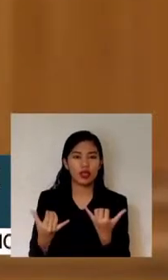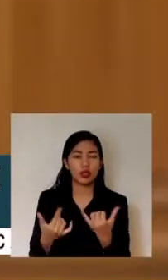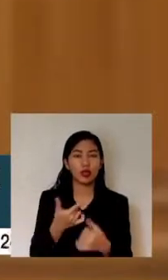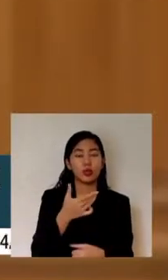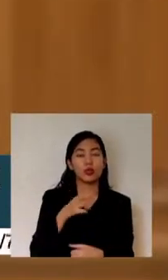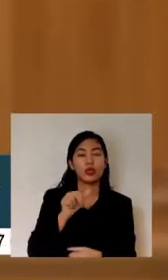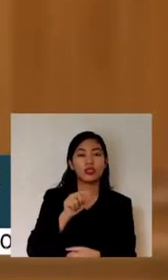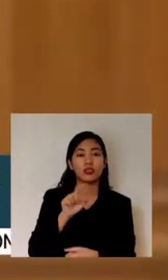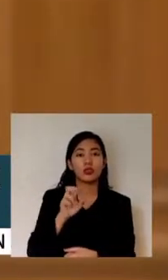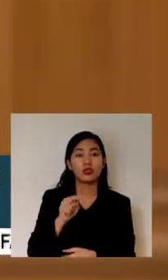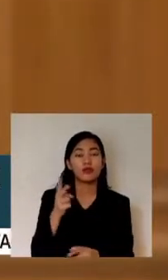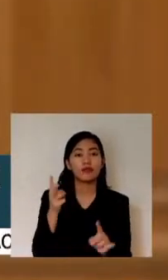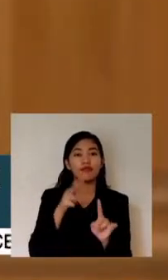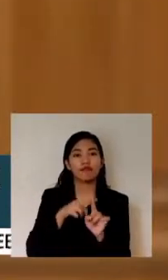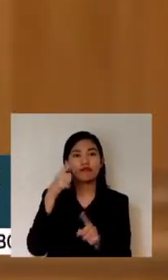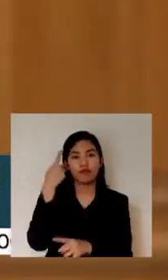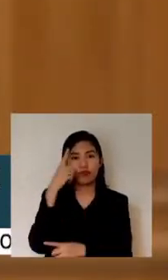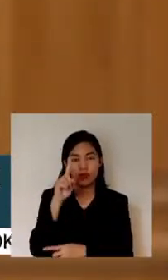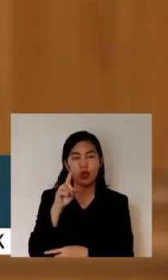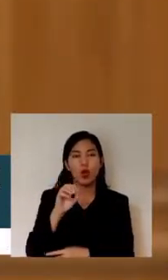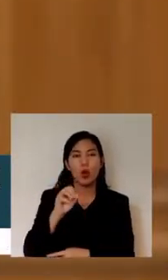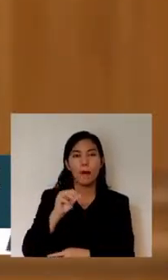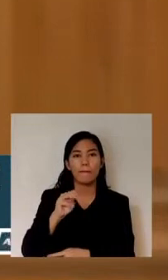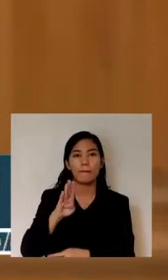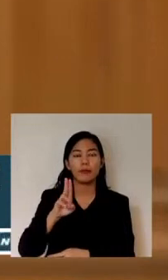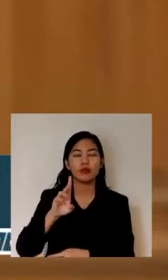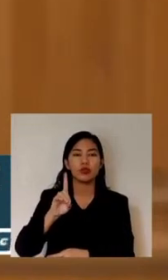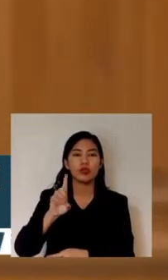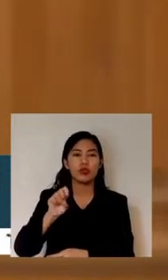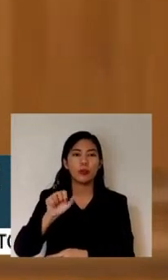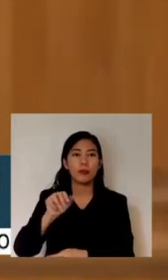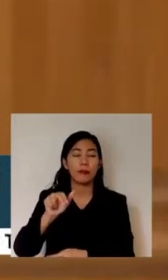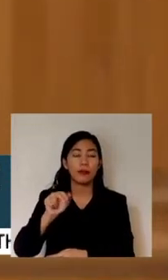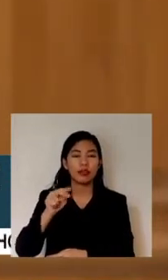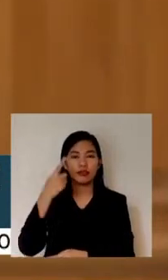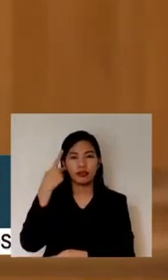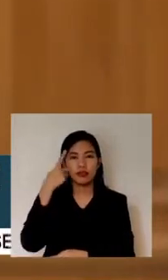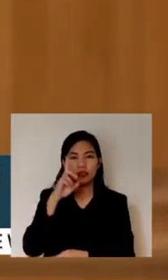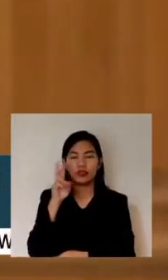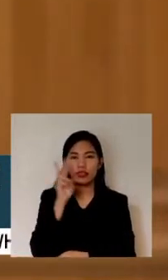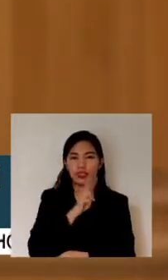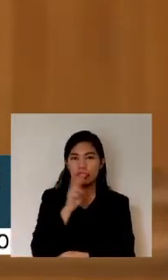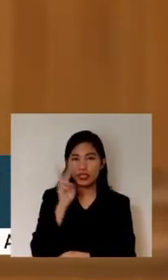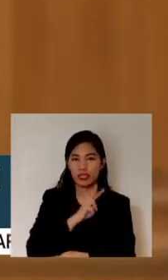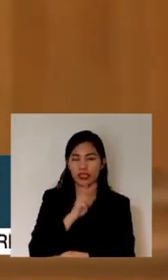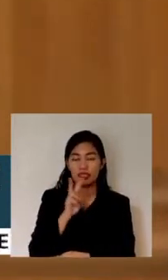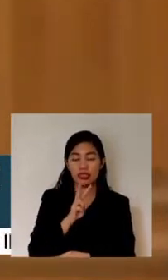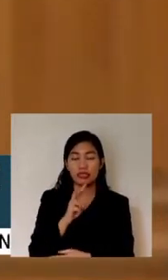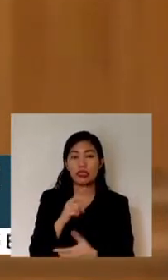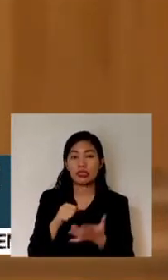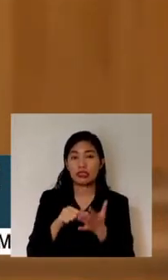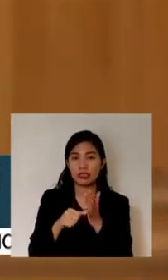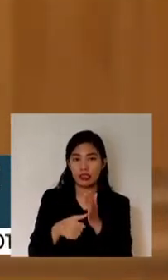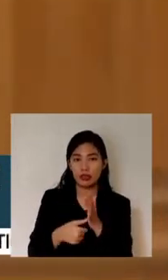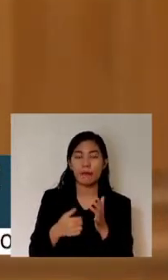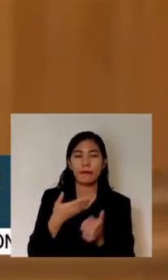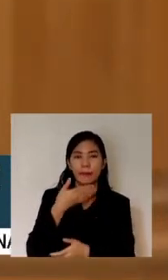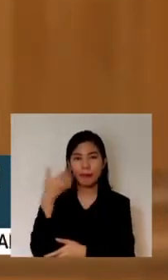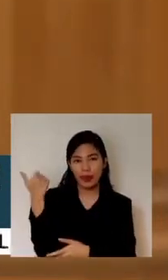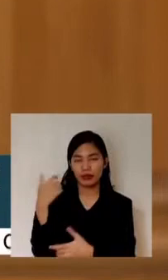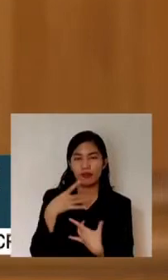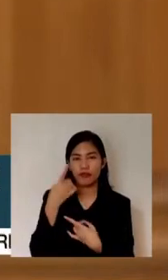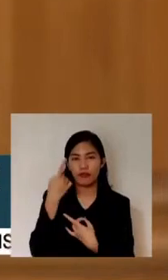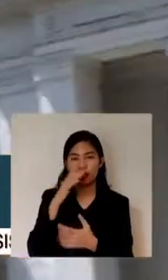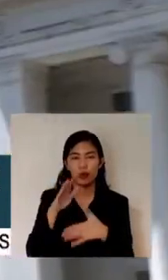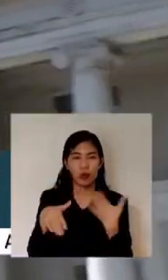for deputy ombudsman for the Visayas, stresses it is in the best interest of all parties for this case to be